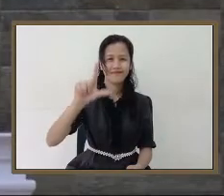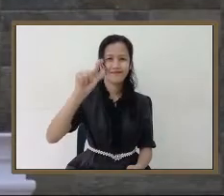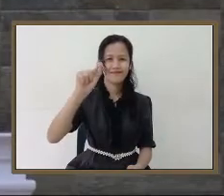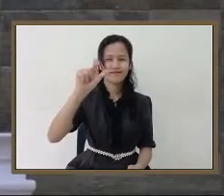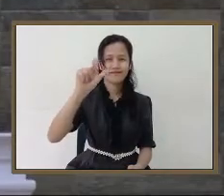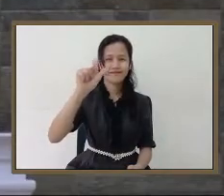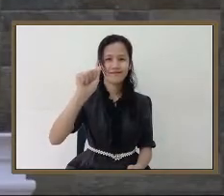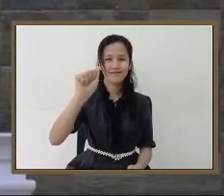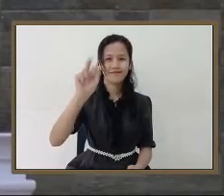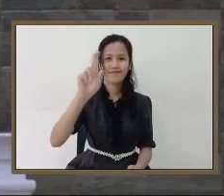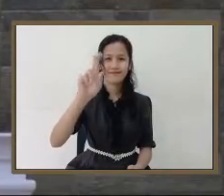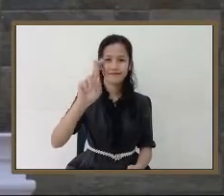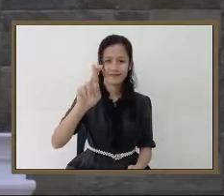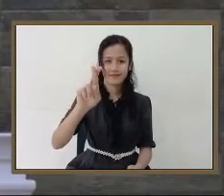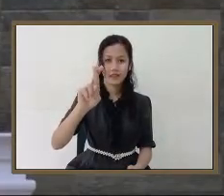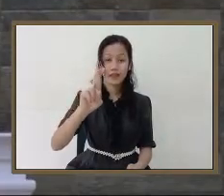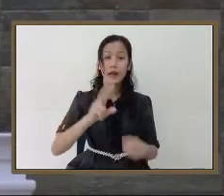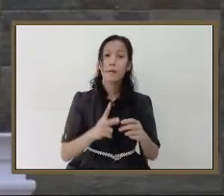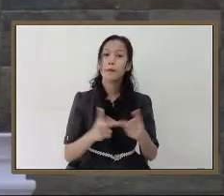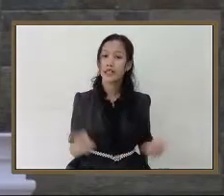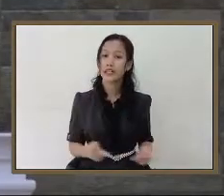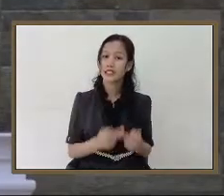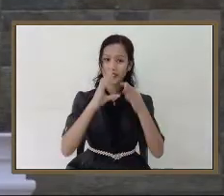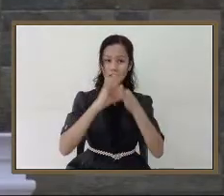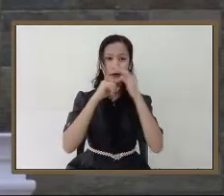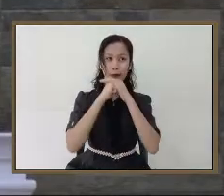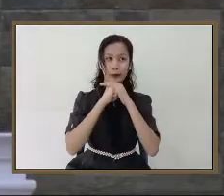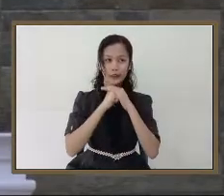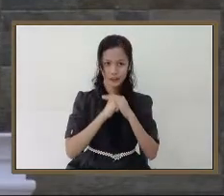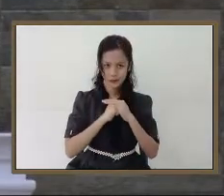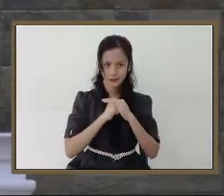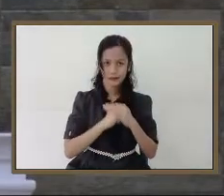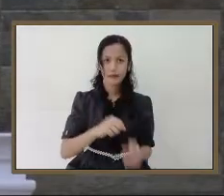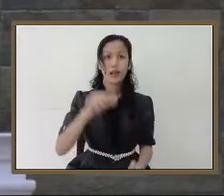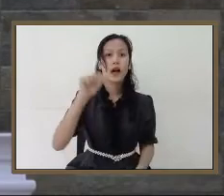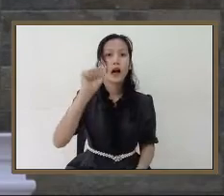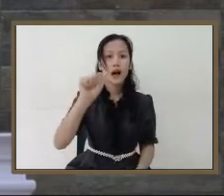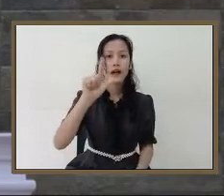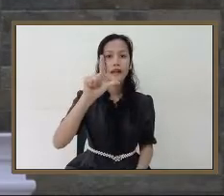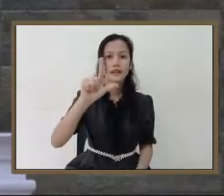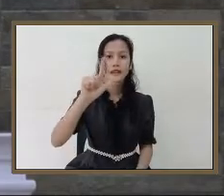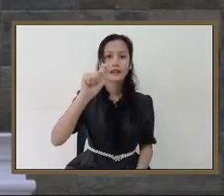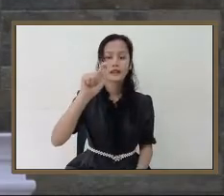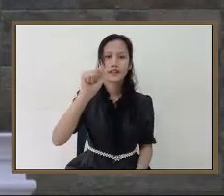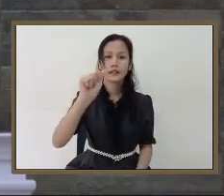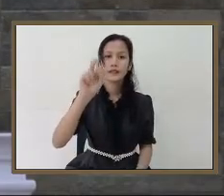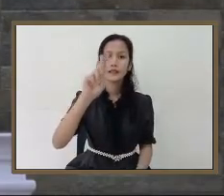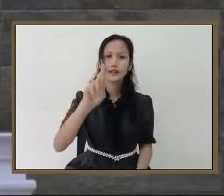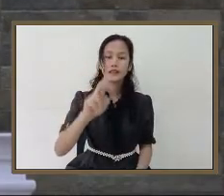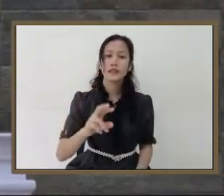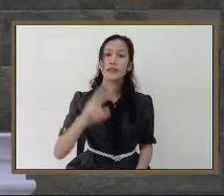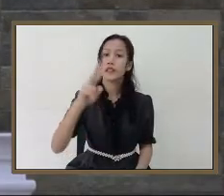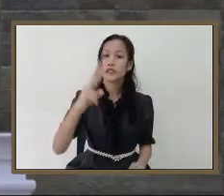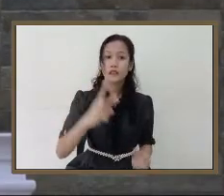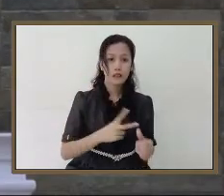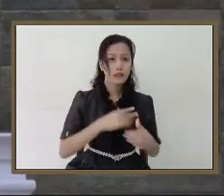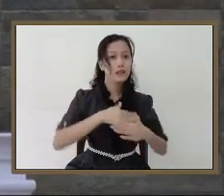Pinakapangunahin nila is the altar. Okay? And the next is yung foundation. Inilagay na po